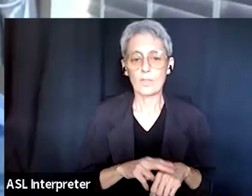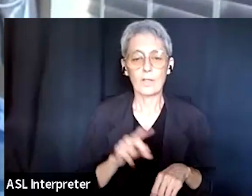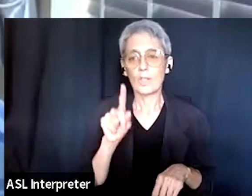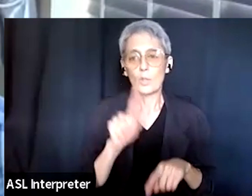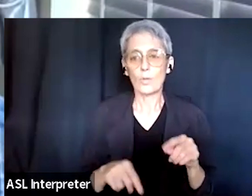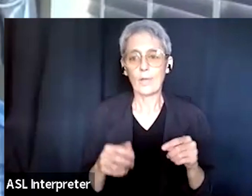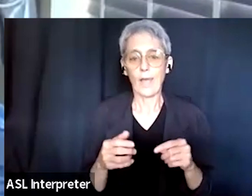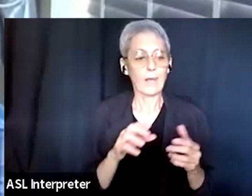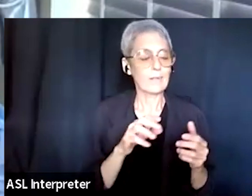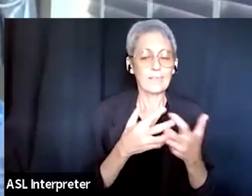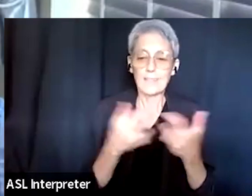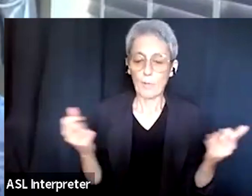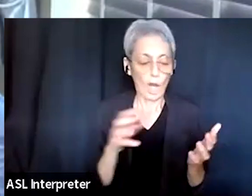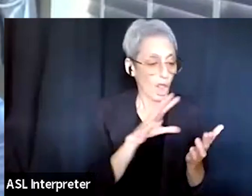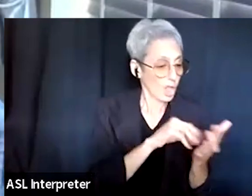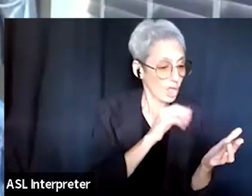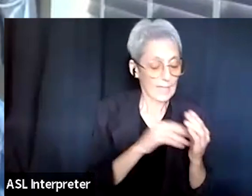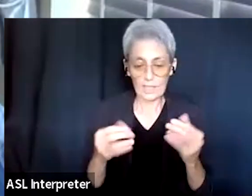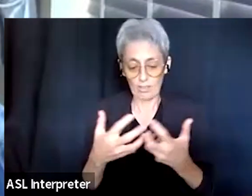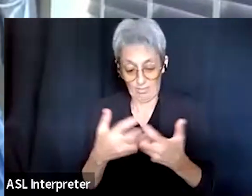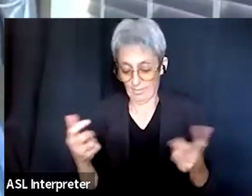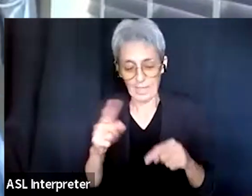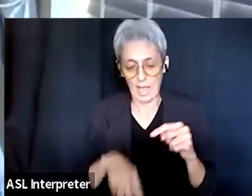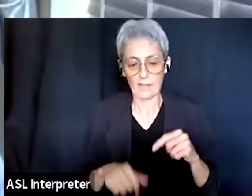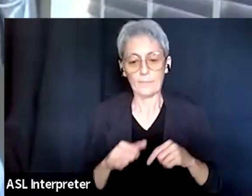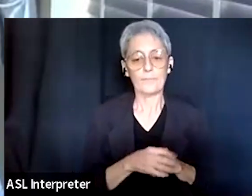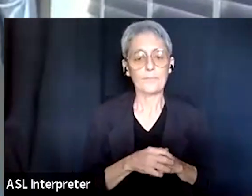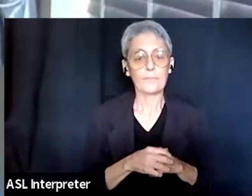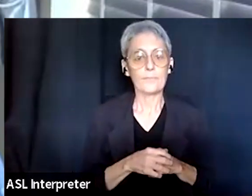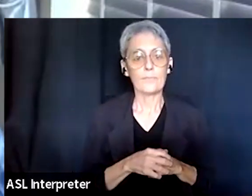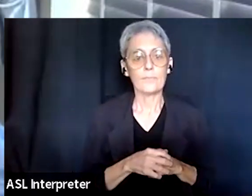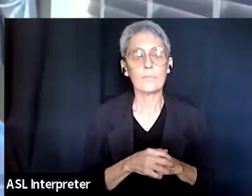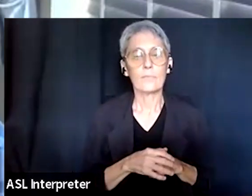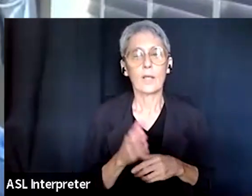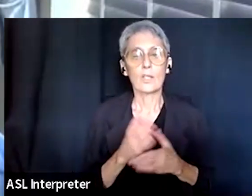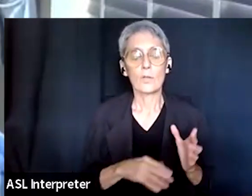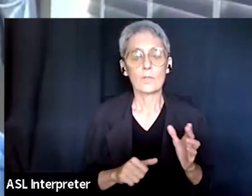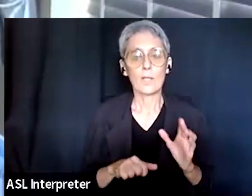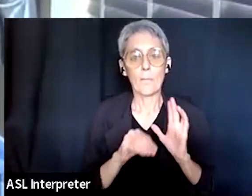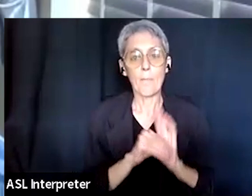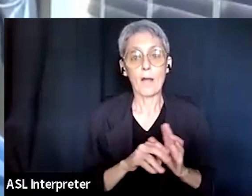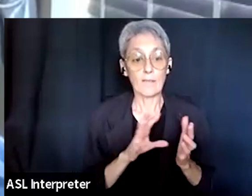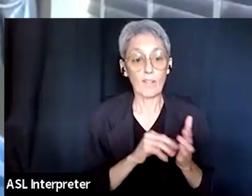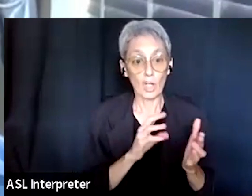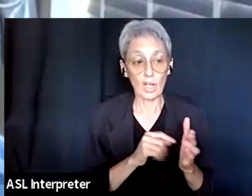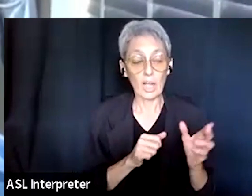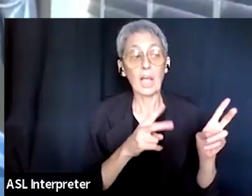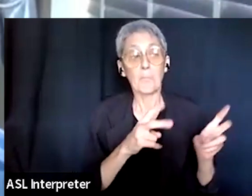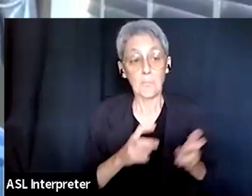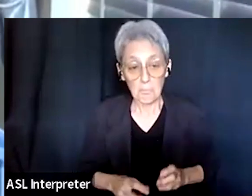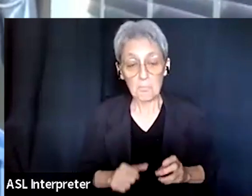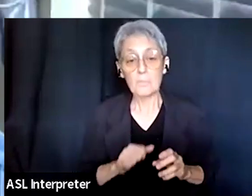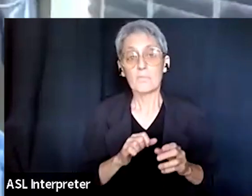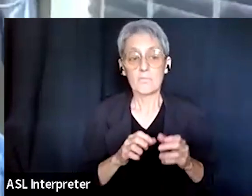from teaching. So it draws on those models of learning that have been influential, but we are presenting something that we